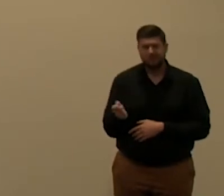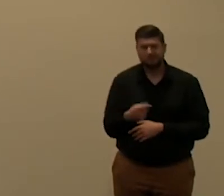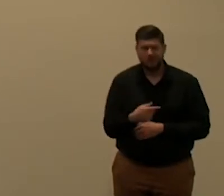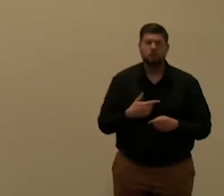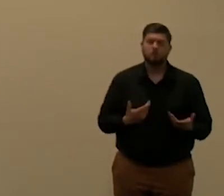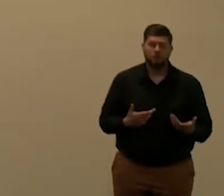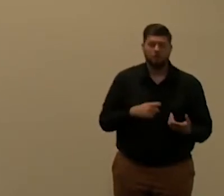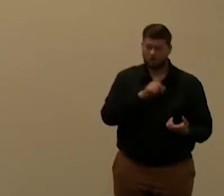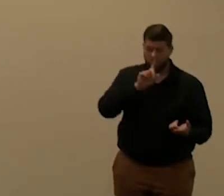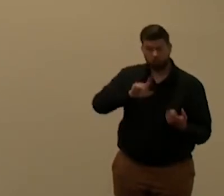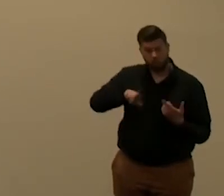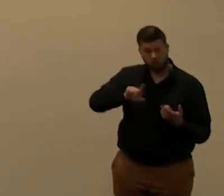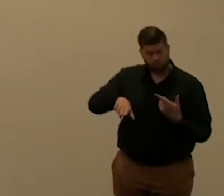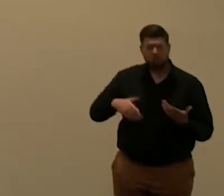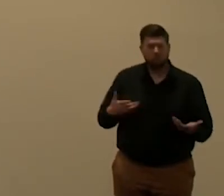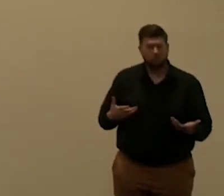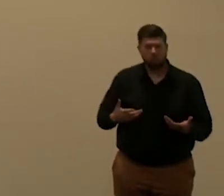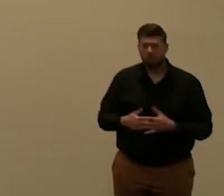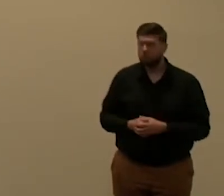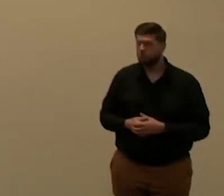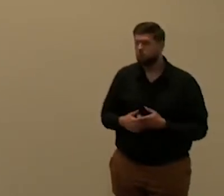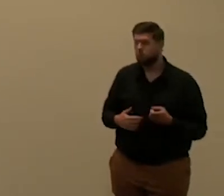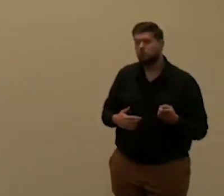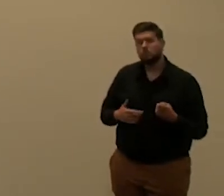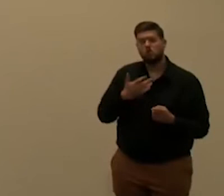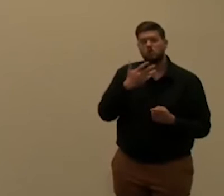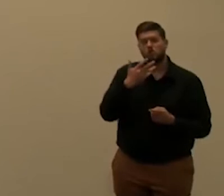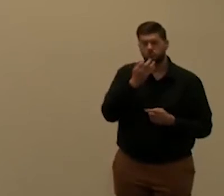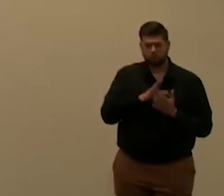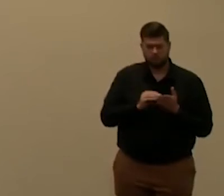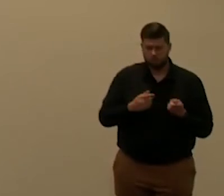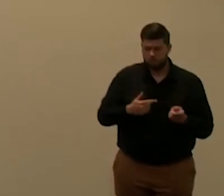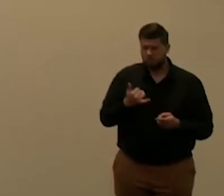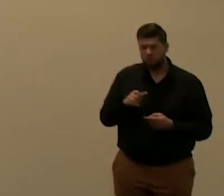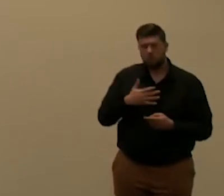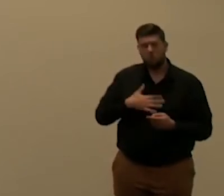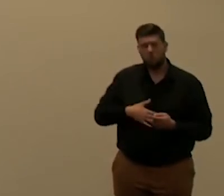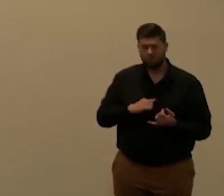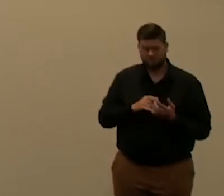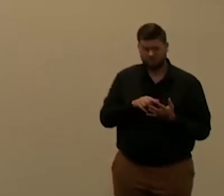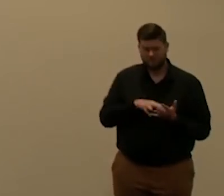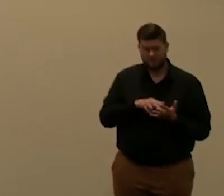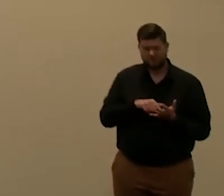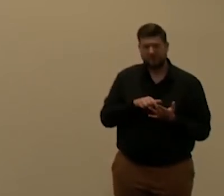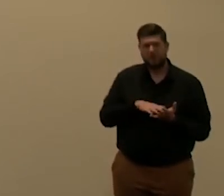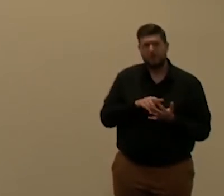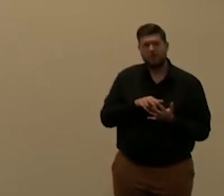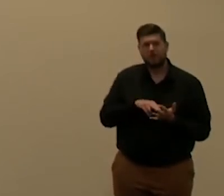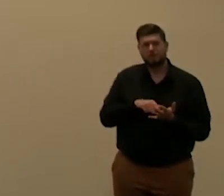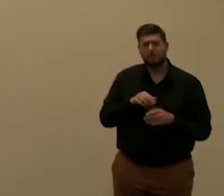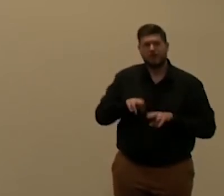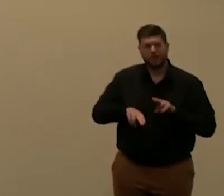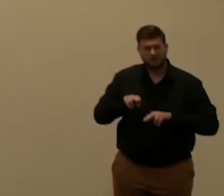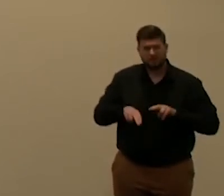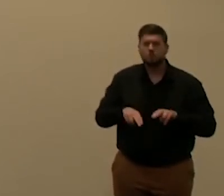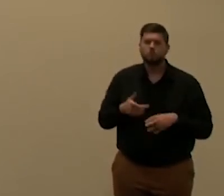want to ask a question, something like that. You might want to get some sentiment analysis done on that as well. You might want to ask